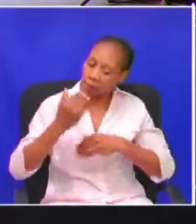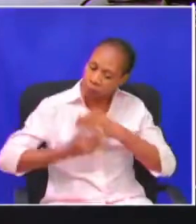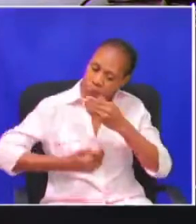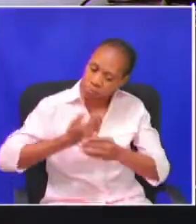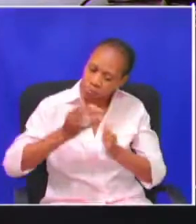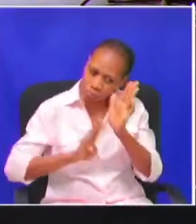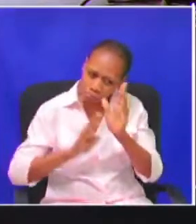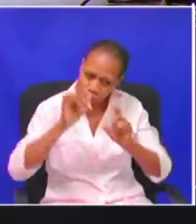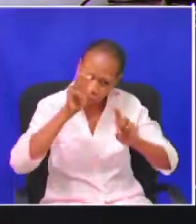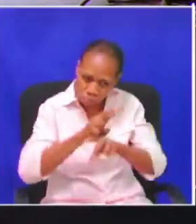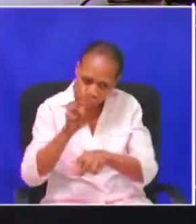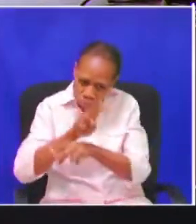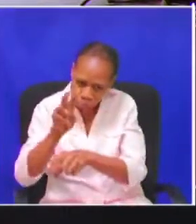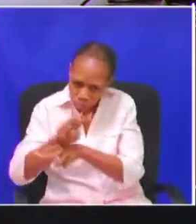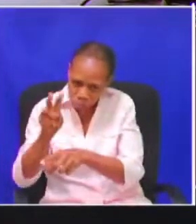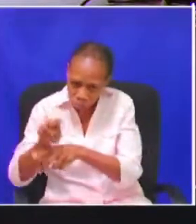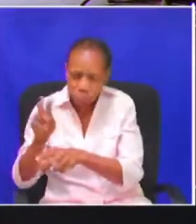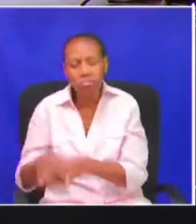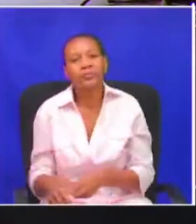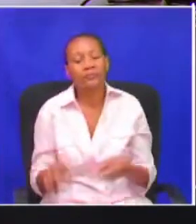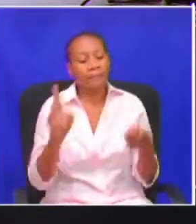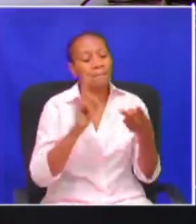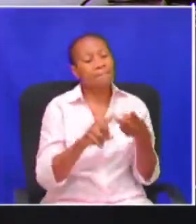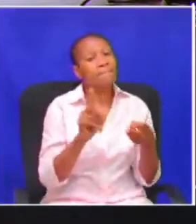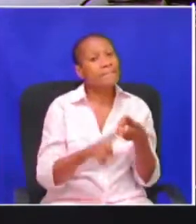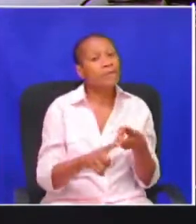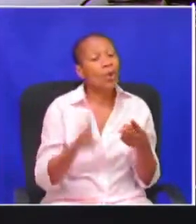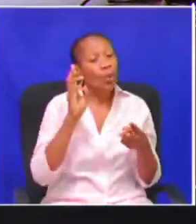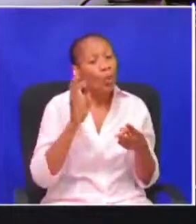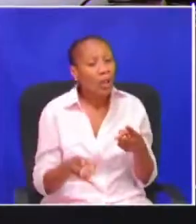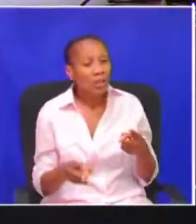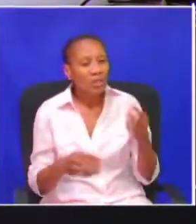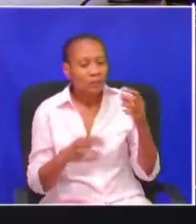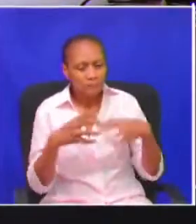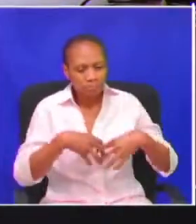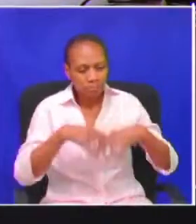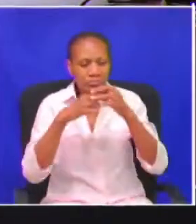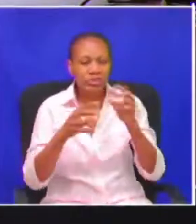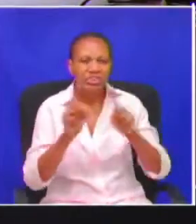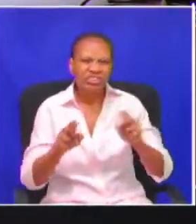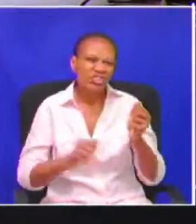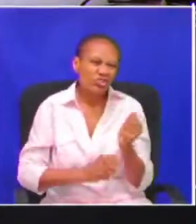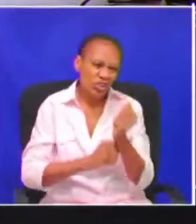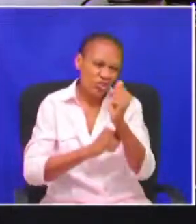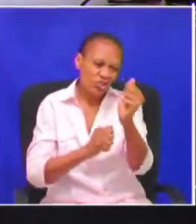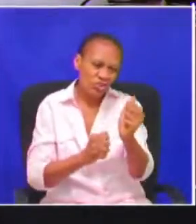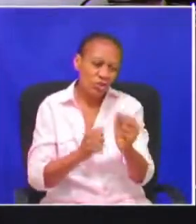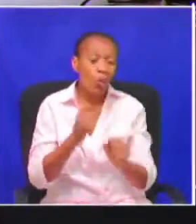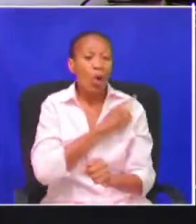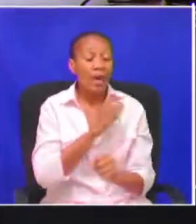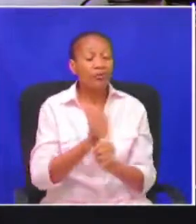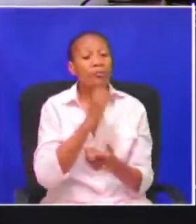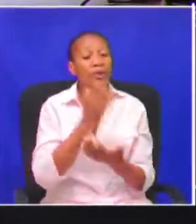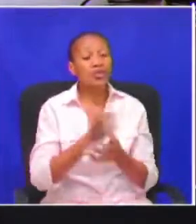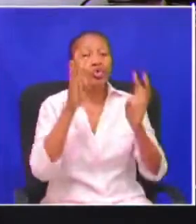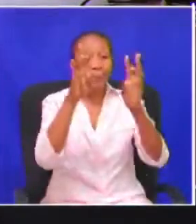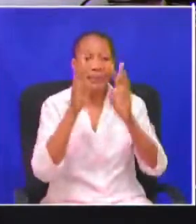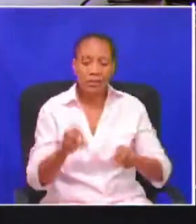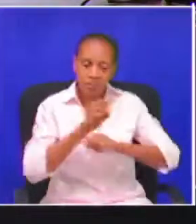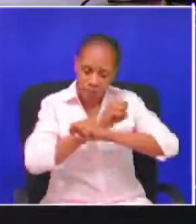progress and to adapt a number of strategies to maintain peace, order, and public confidence.